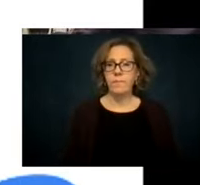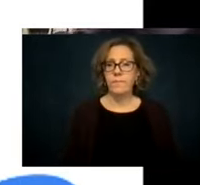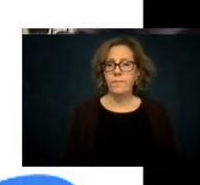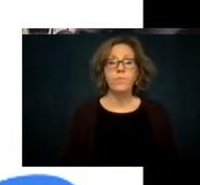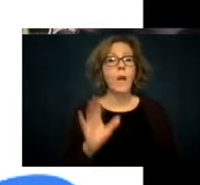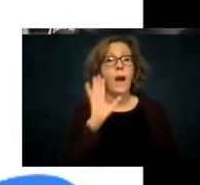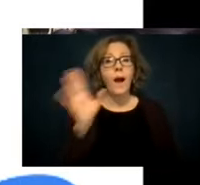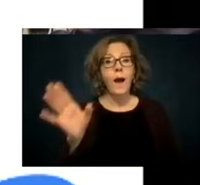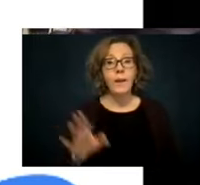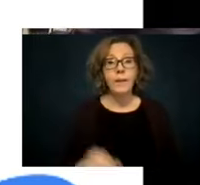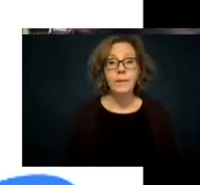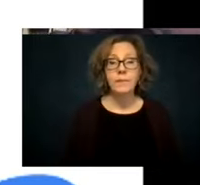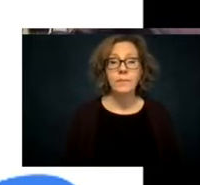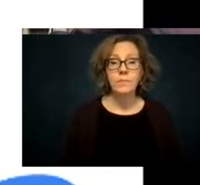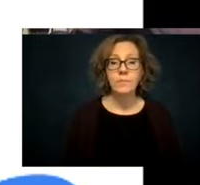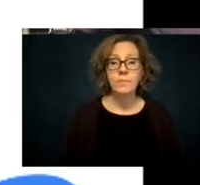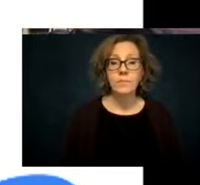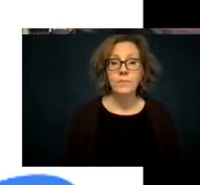Hi.